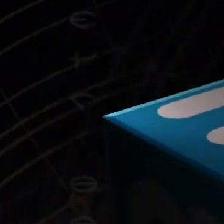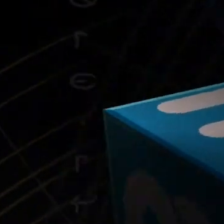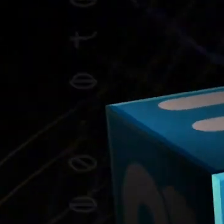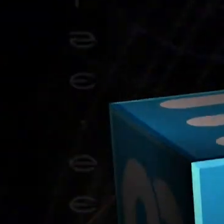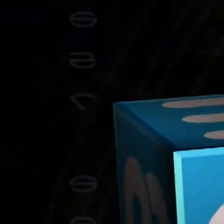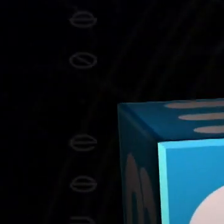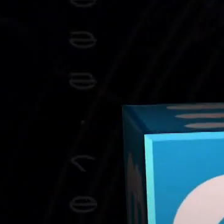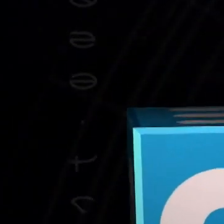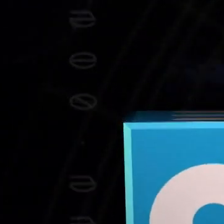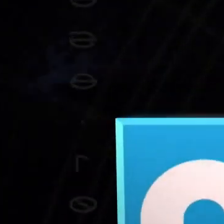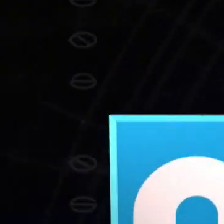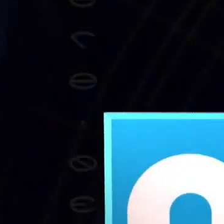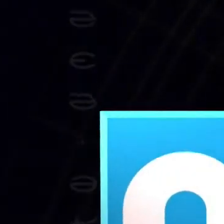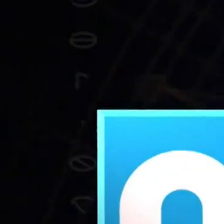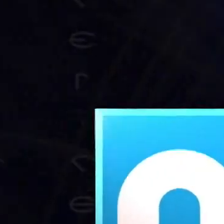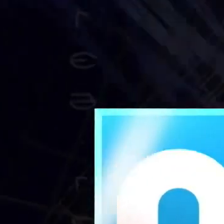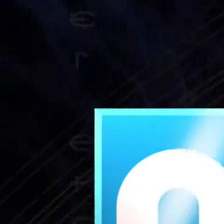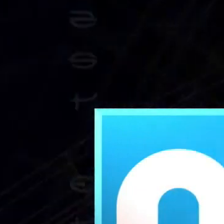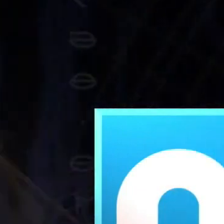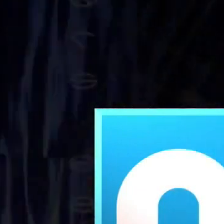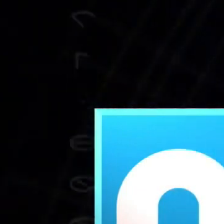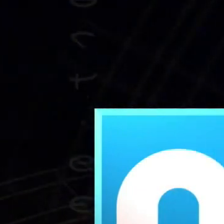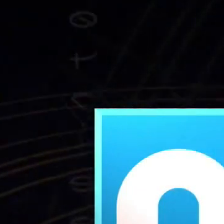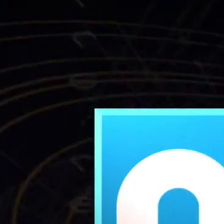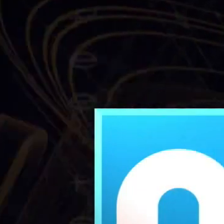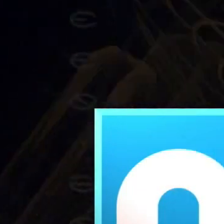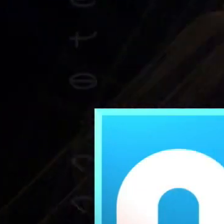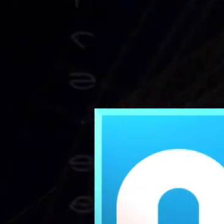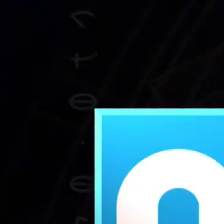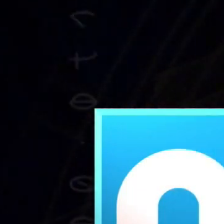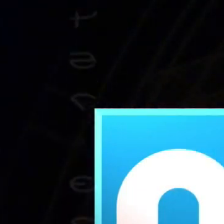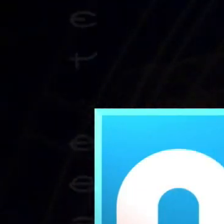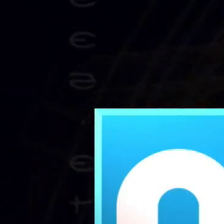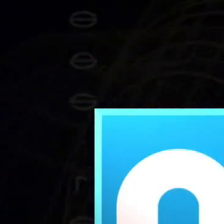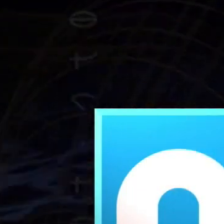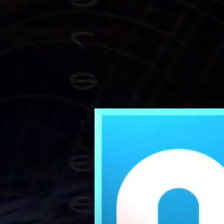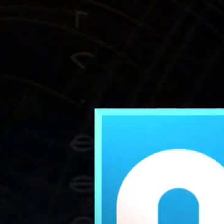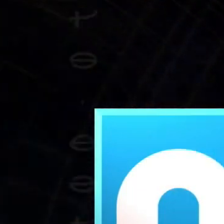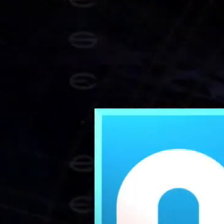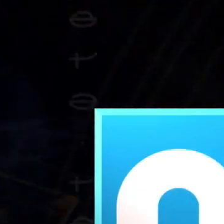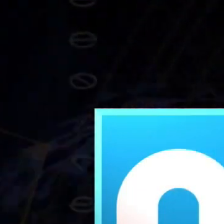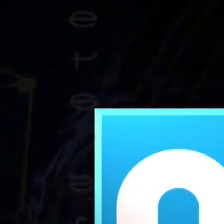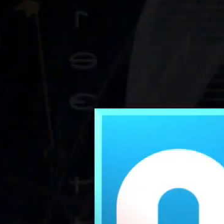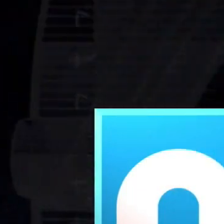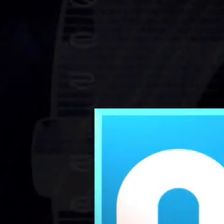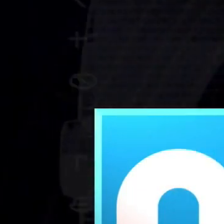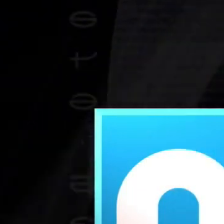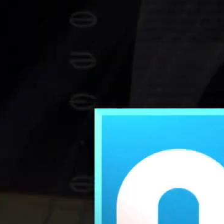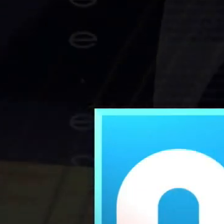This has been a service of the Metro Nashville Network. If you would like to see this presentation again,